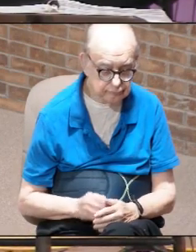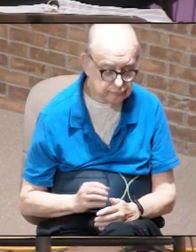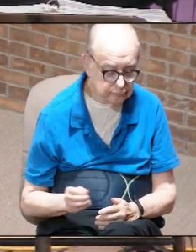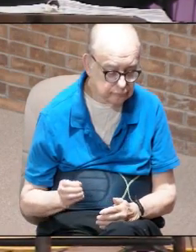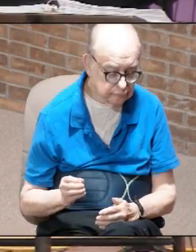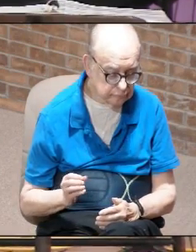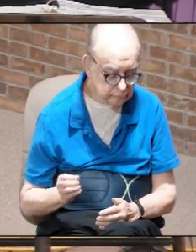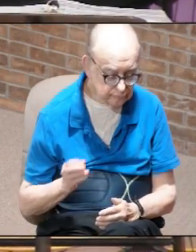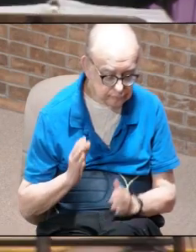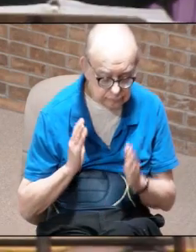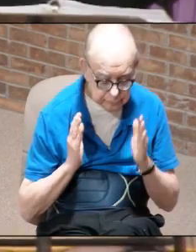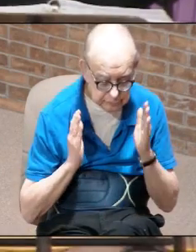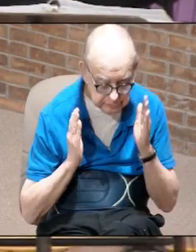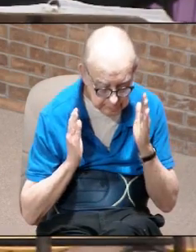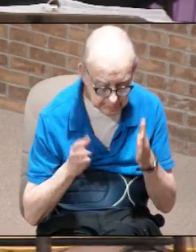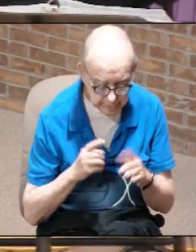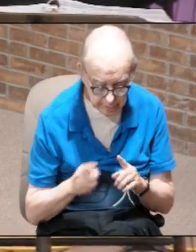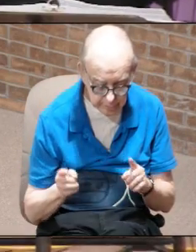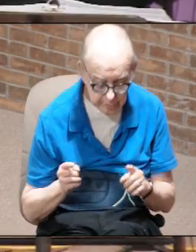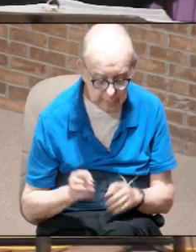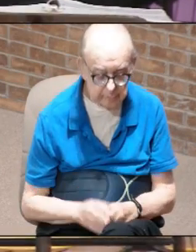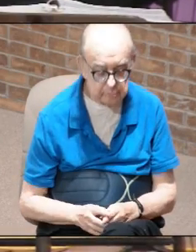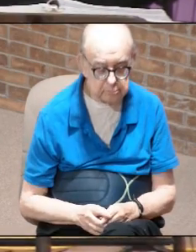And so don't listen to them.